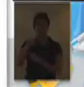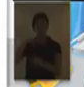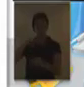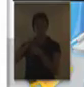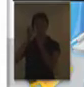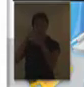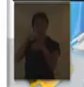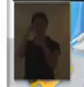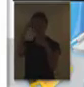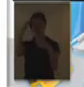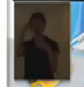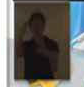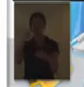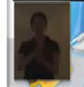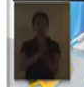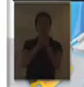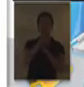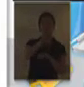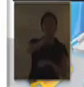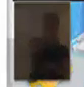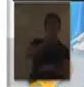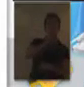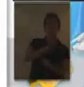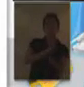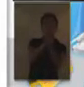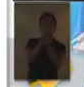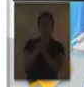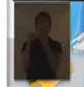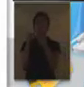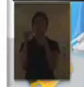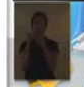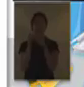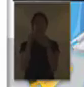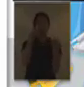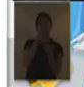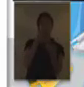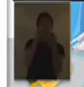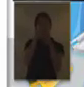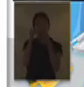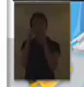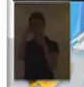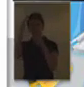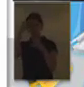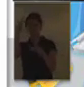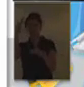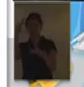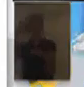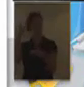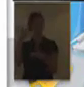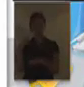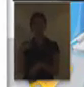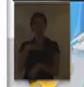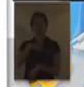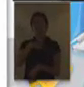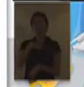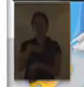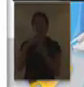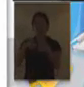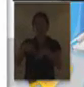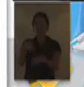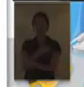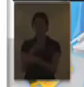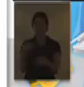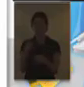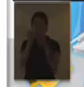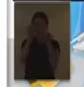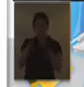that virtual lab. And by switching the IP, the real home to the virtual home, it'll work just fine. It'll